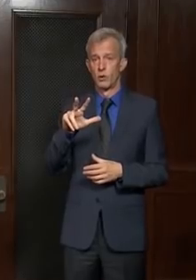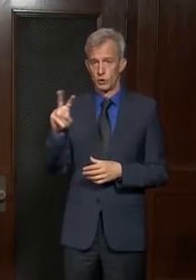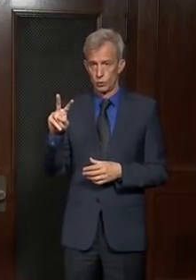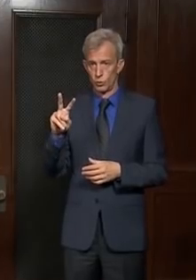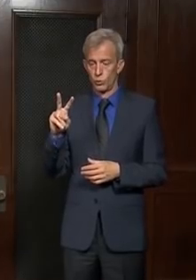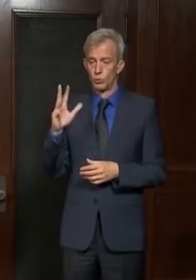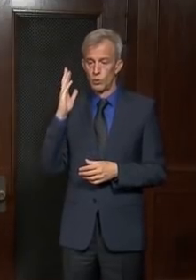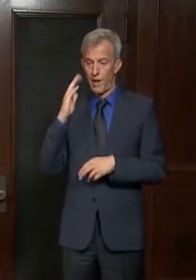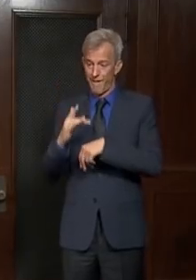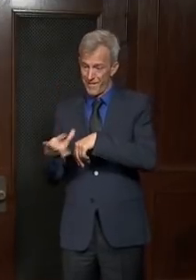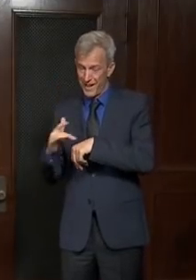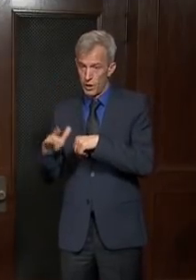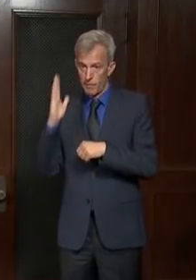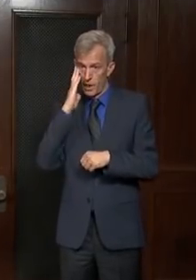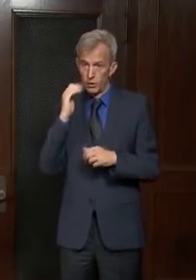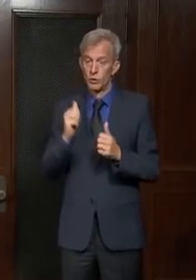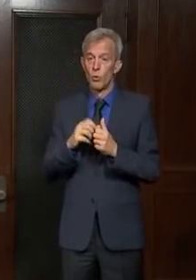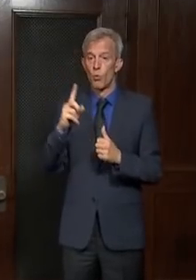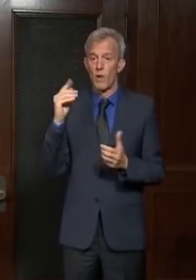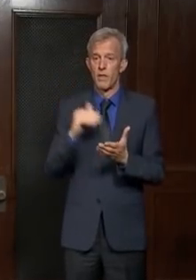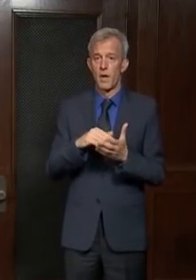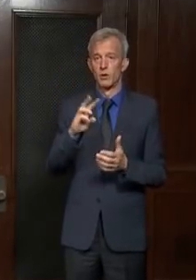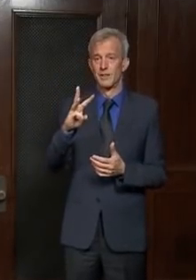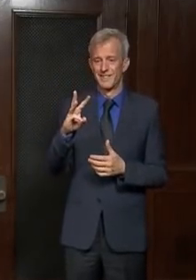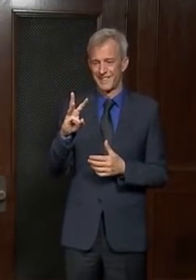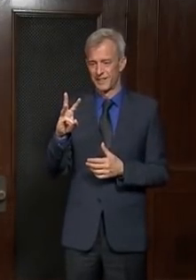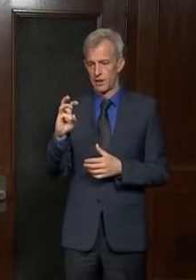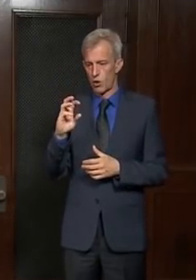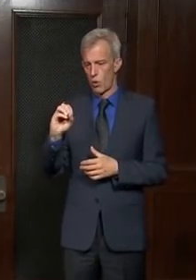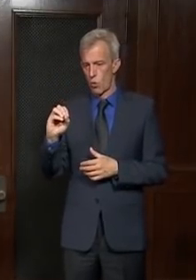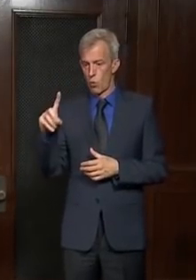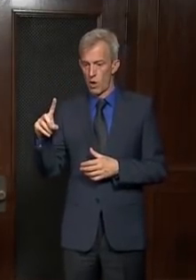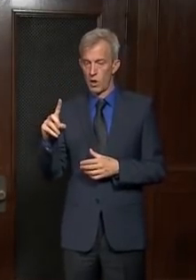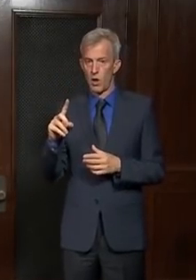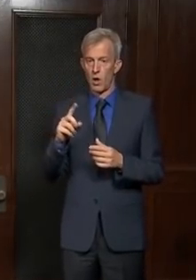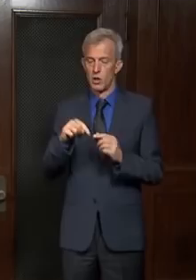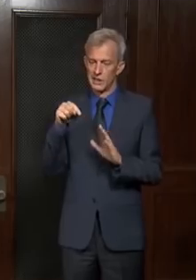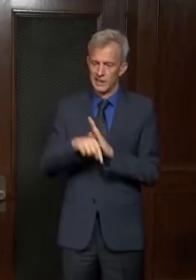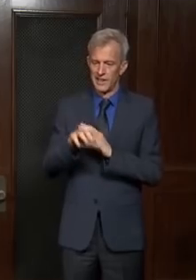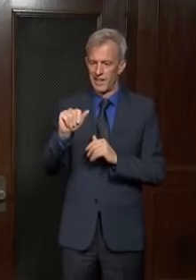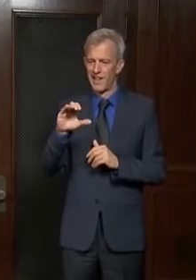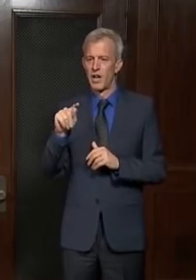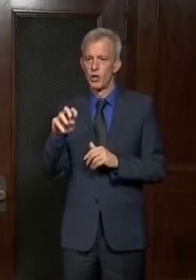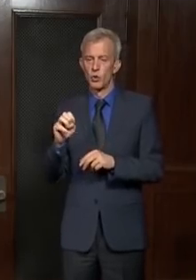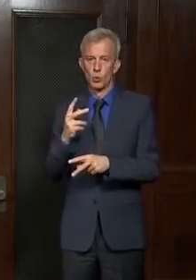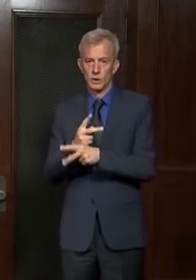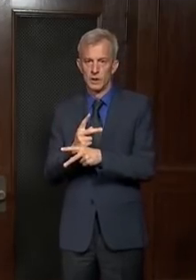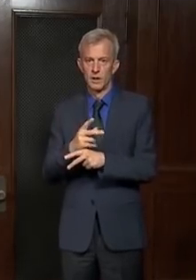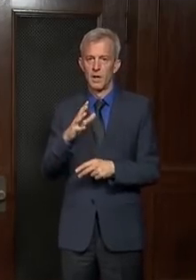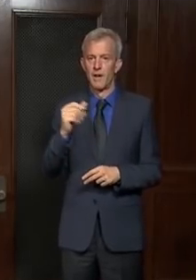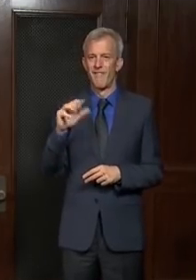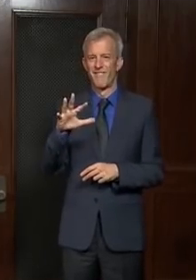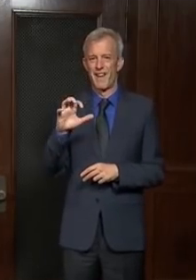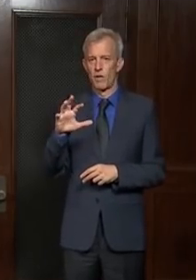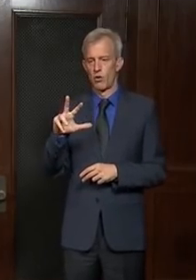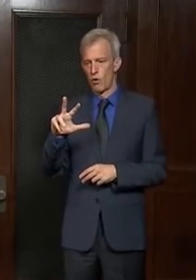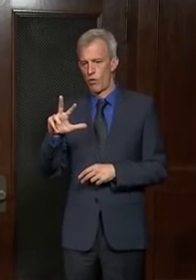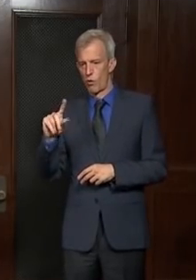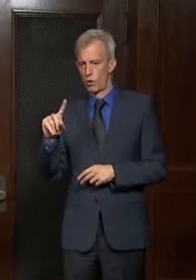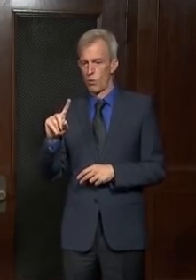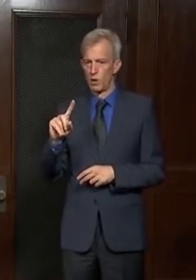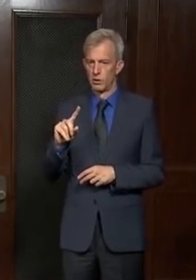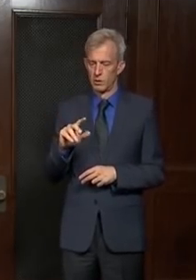2,132 beds available, with 1,601 acute care beds and 531 ICU beds, and an